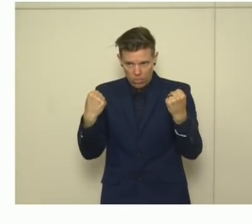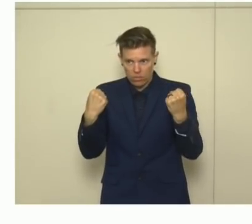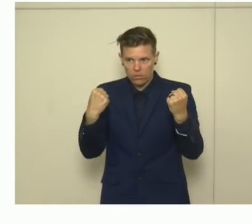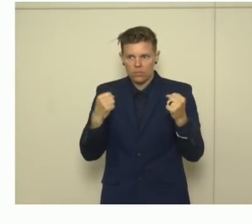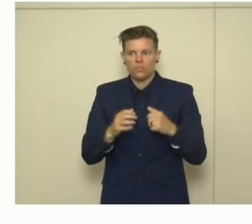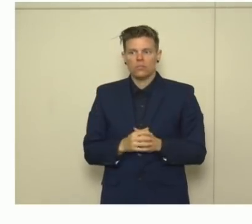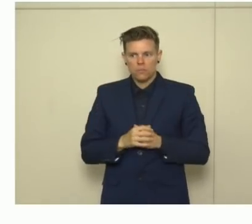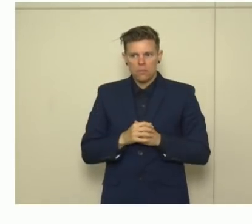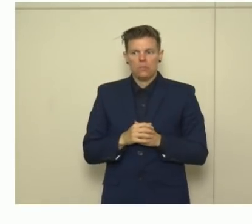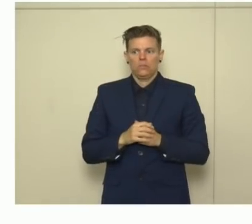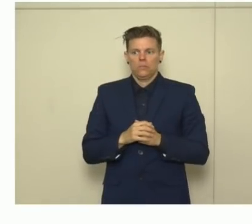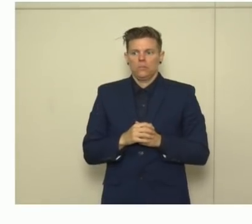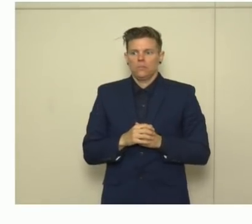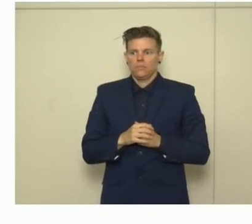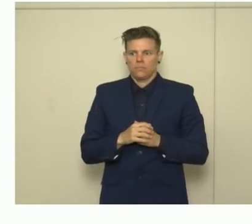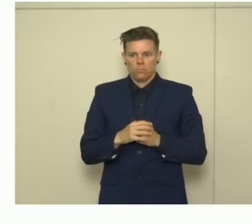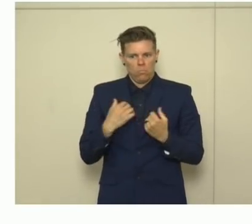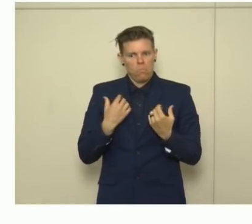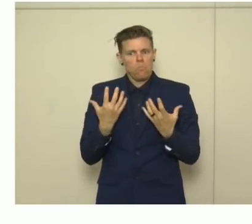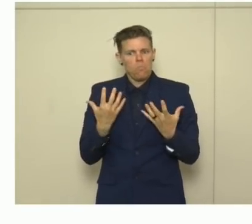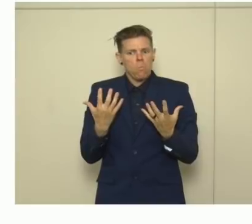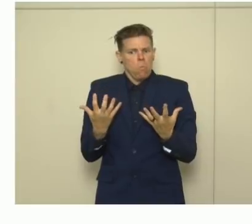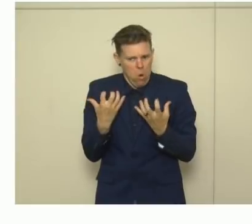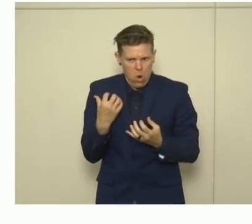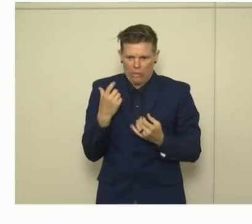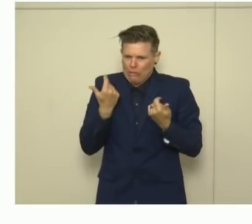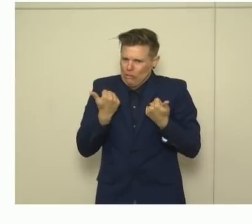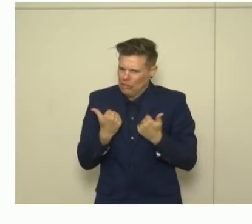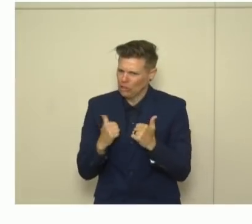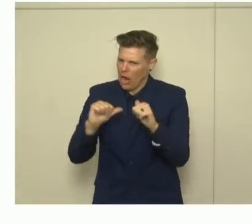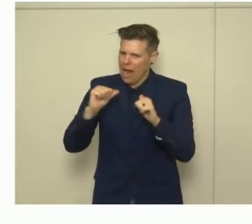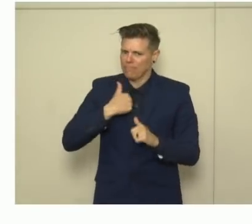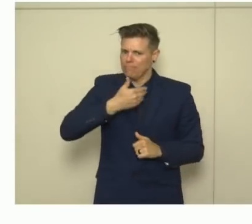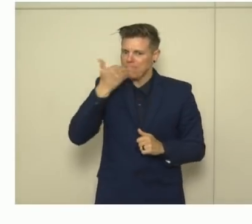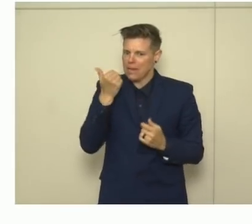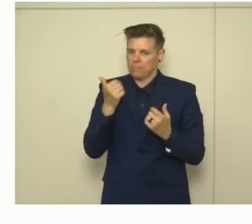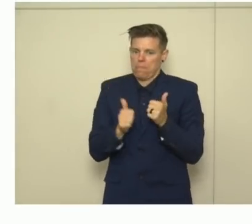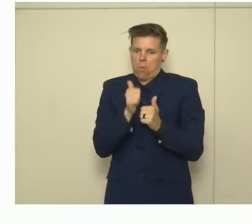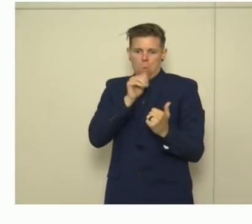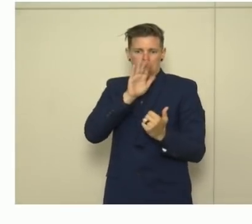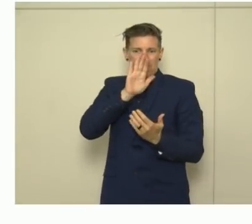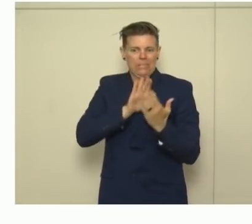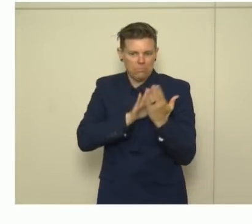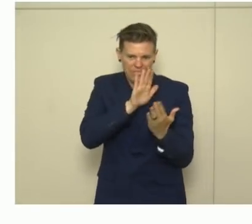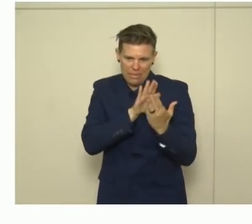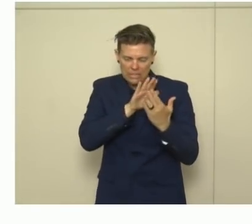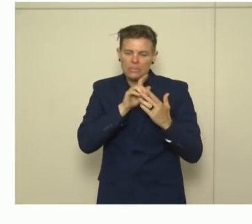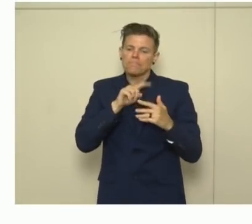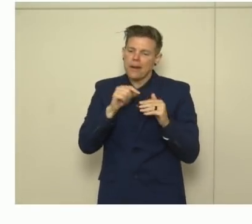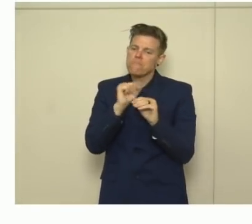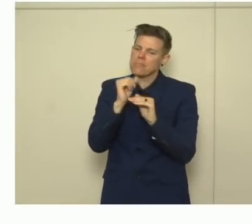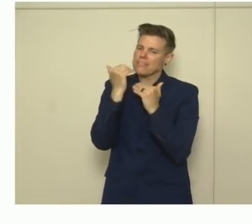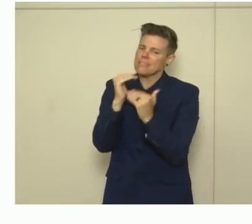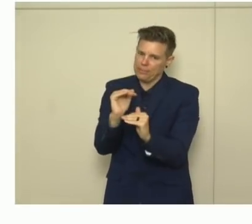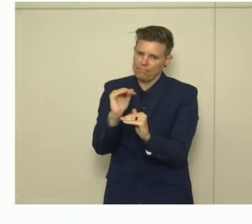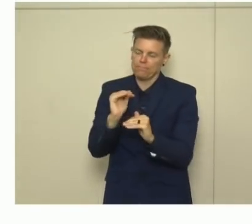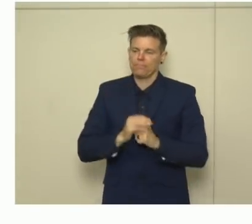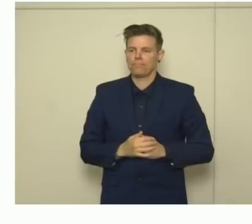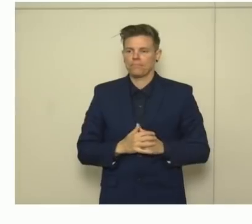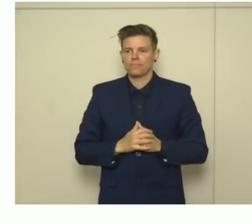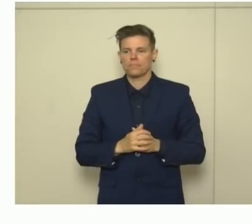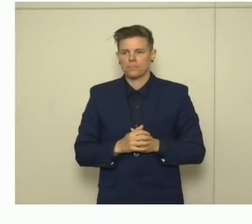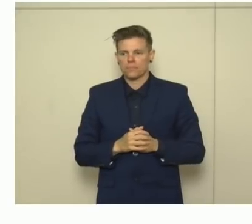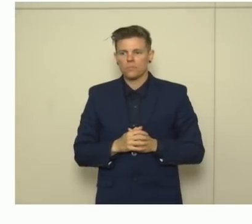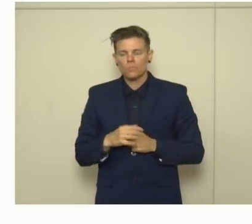have. In addition, we know that when we're bringing students back and we're stewarding